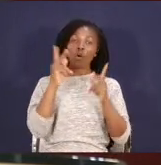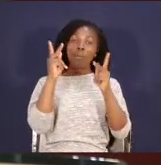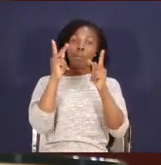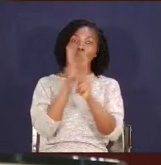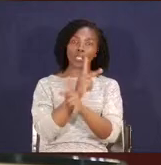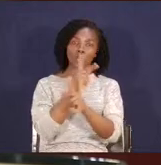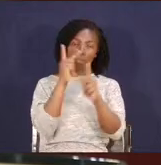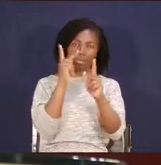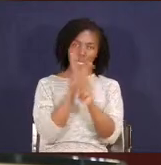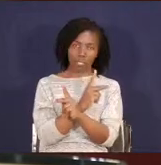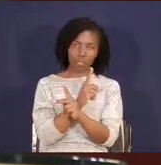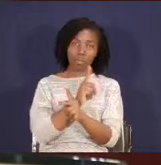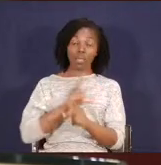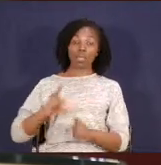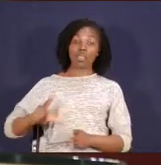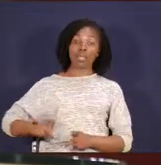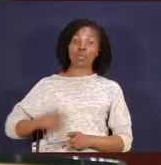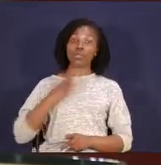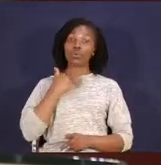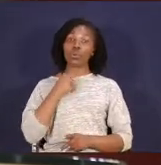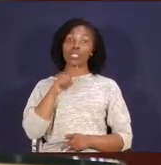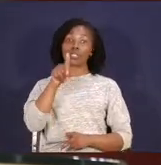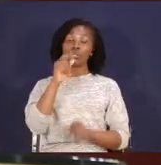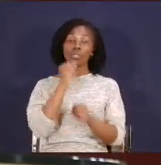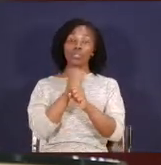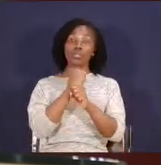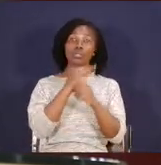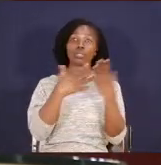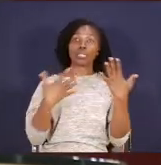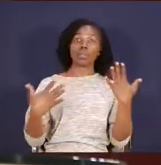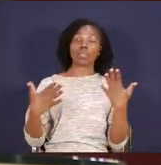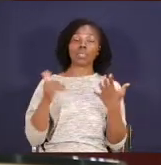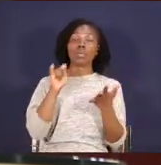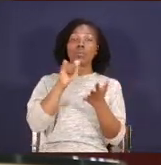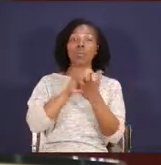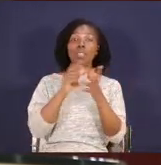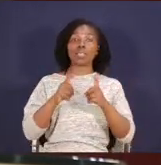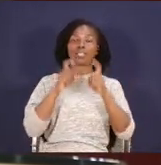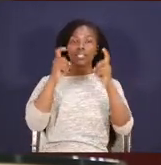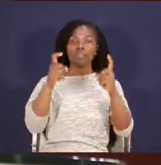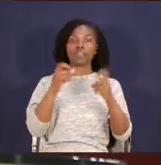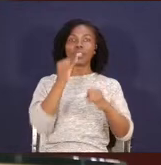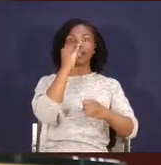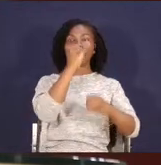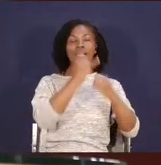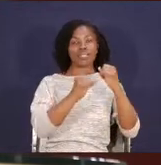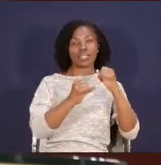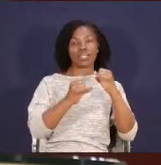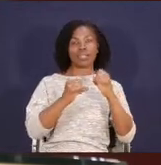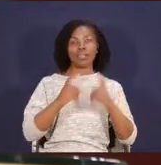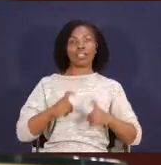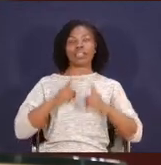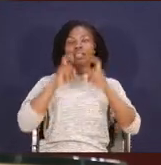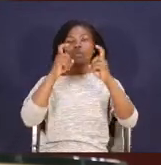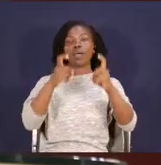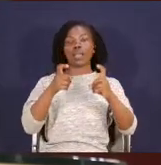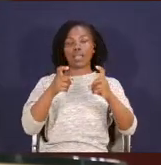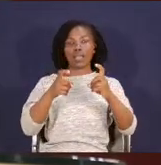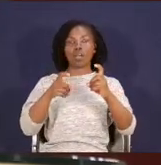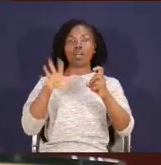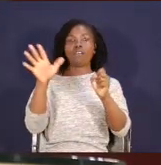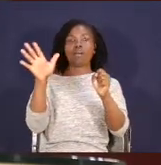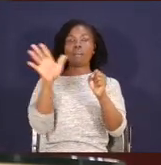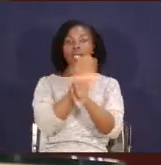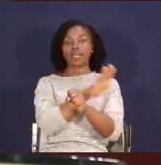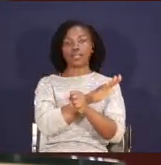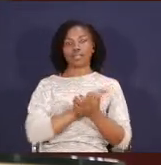you to do something with that seed and with that gift. But finally, of course, the reward of abundance. The reward